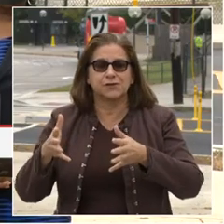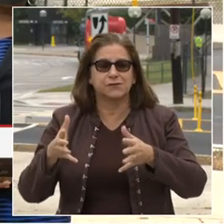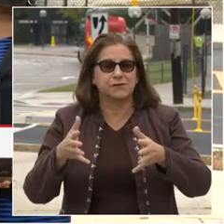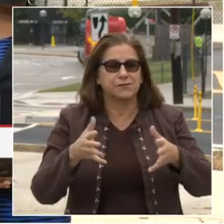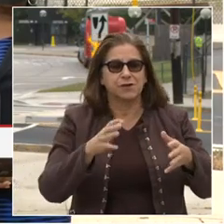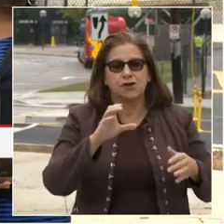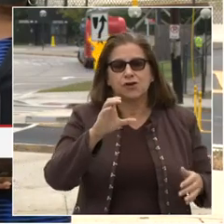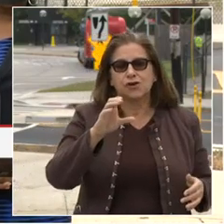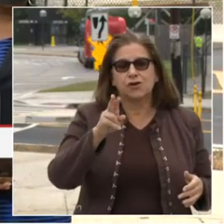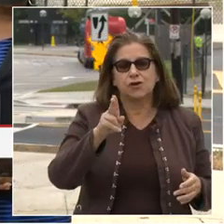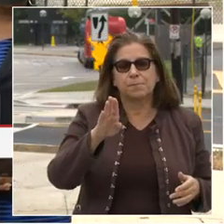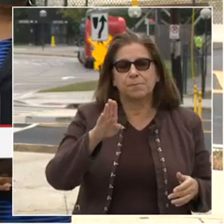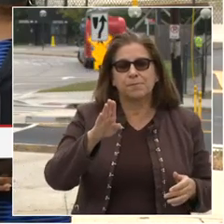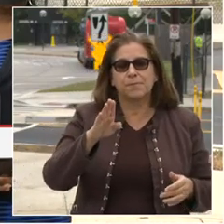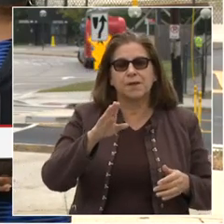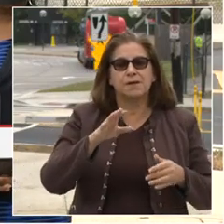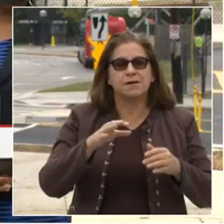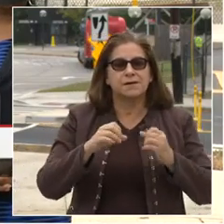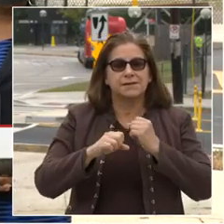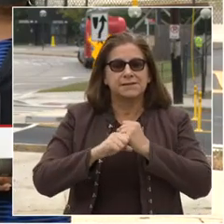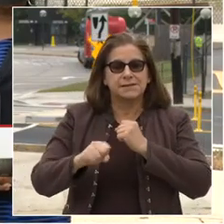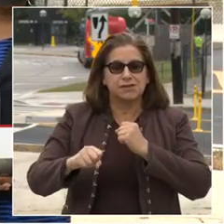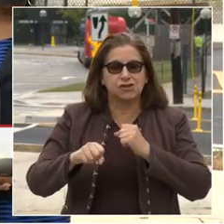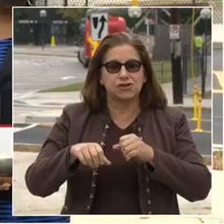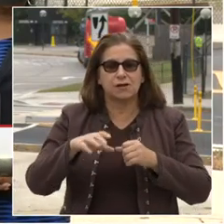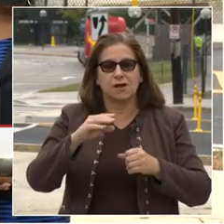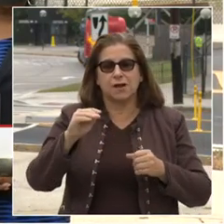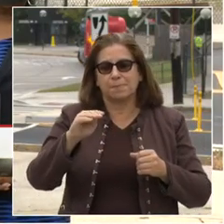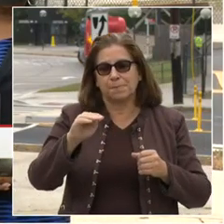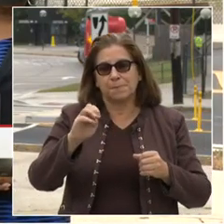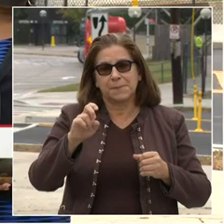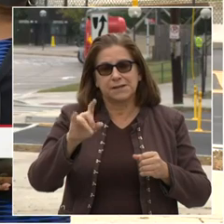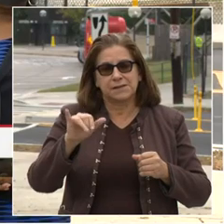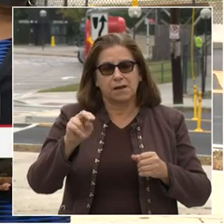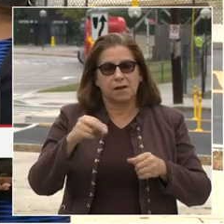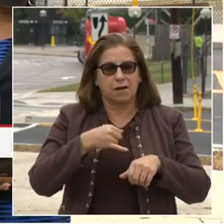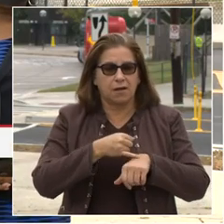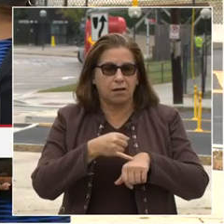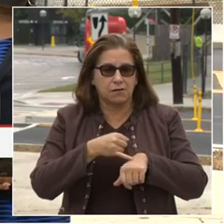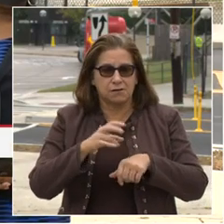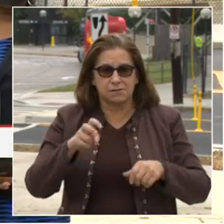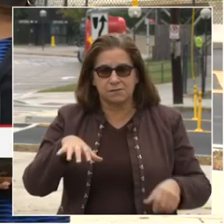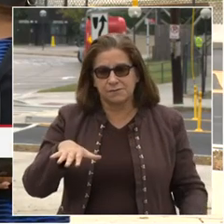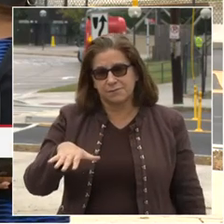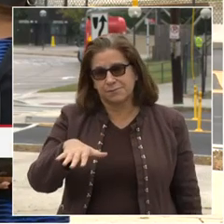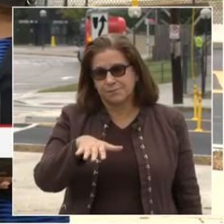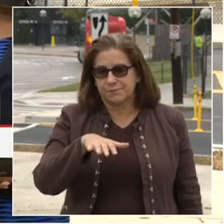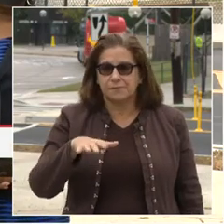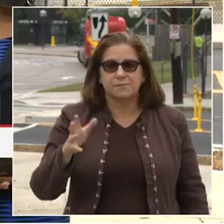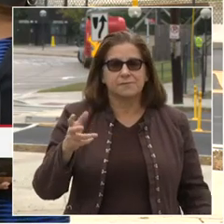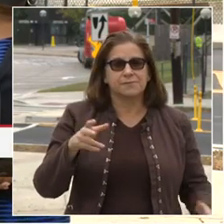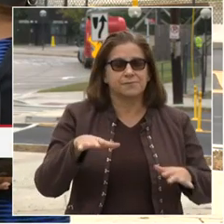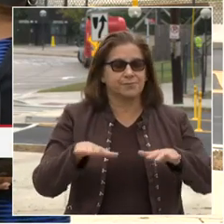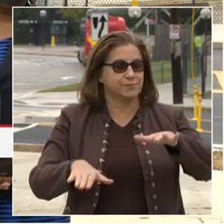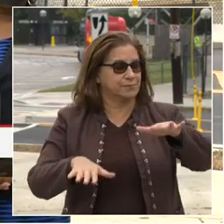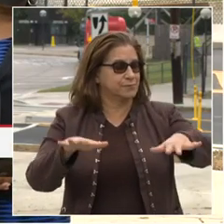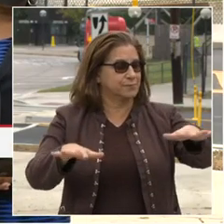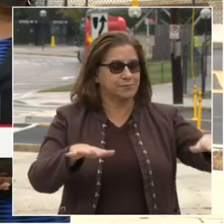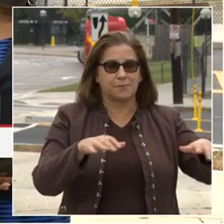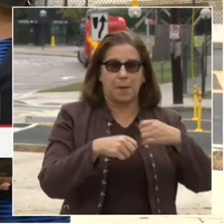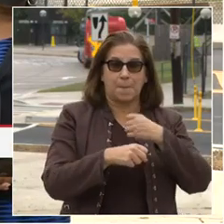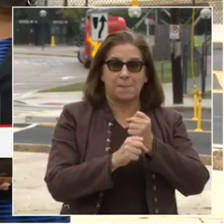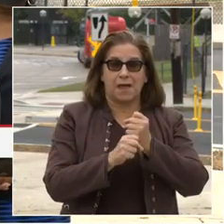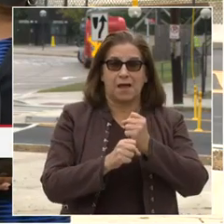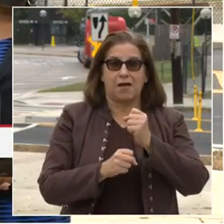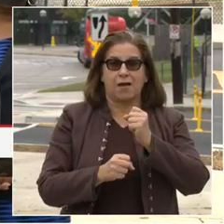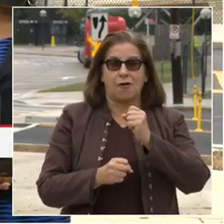the installation of new high visibility crosswalks, as well as ADA upgrades, all designed and constructed in one